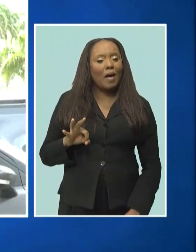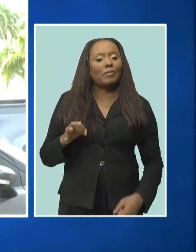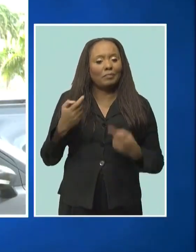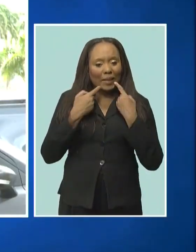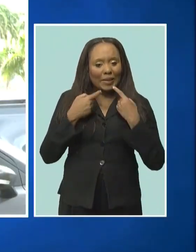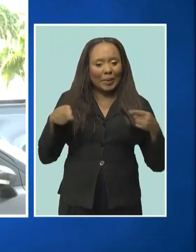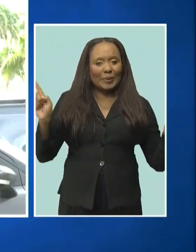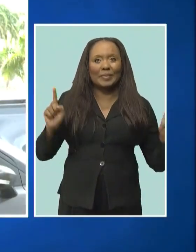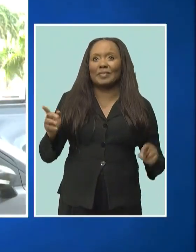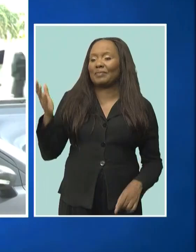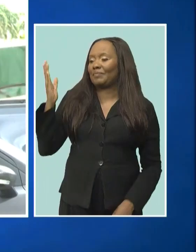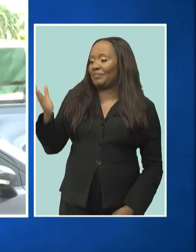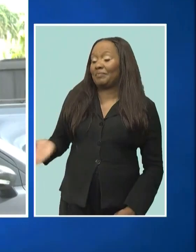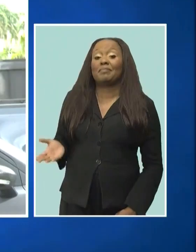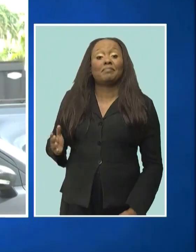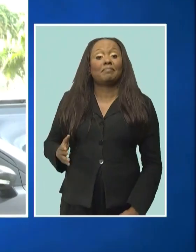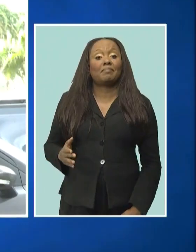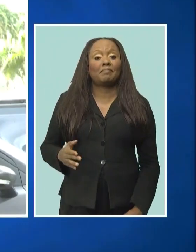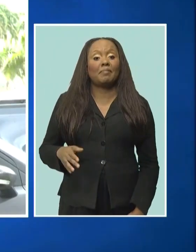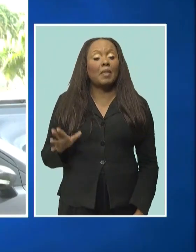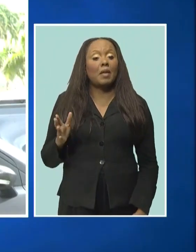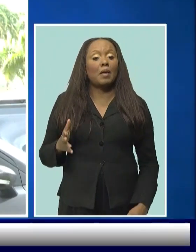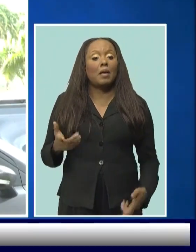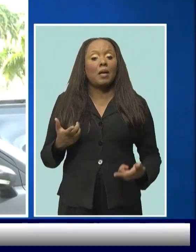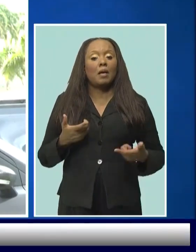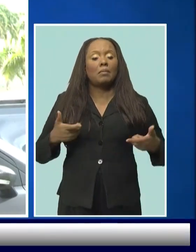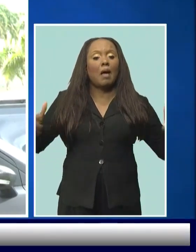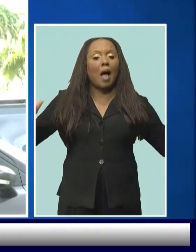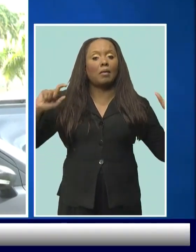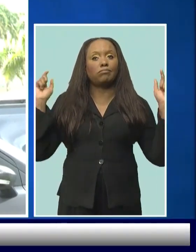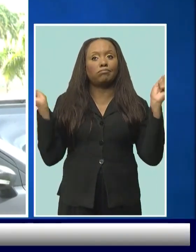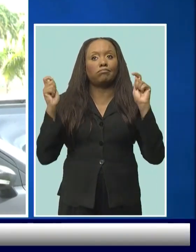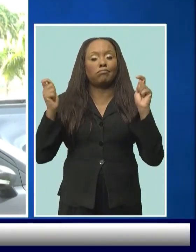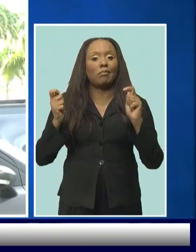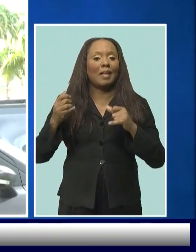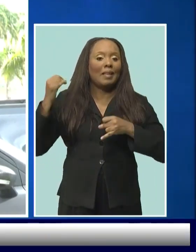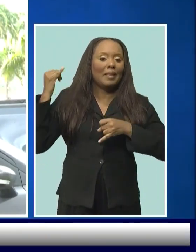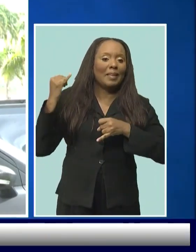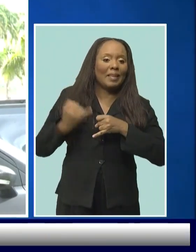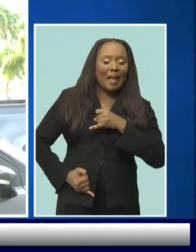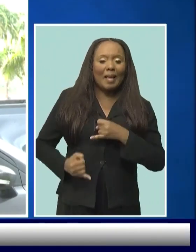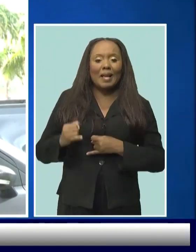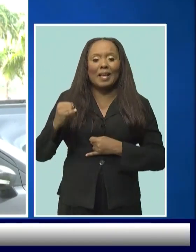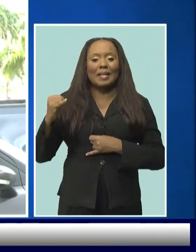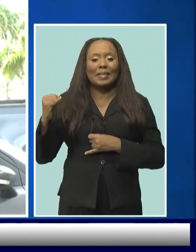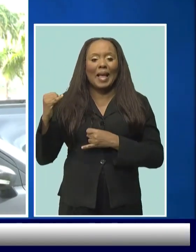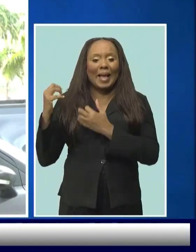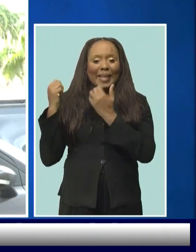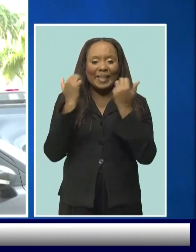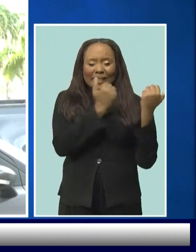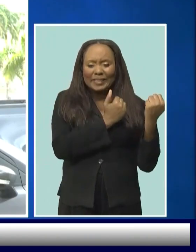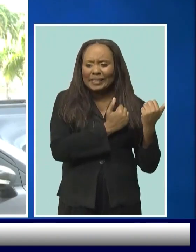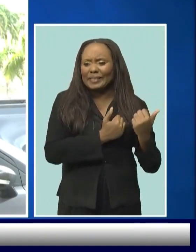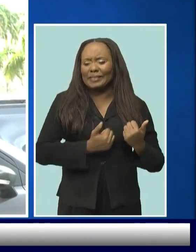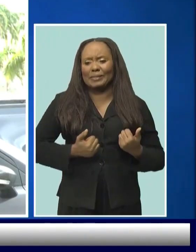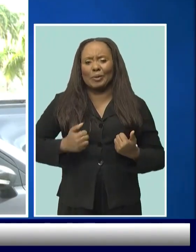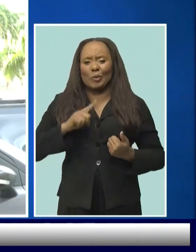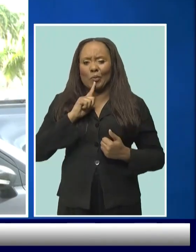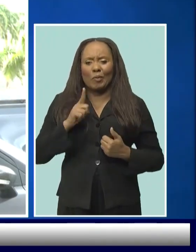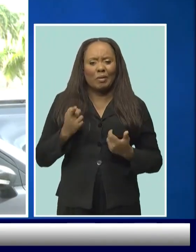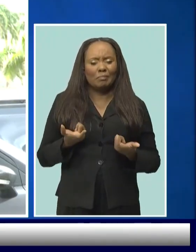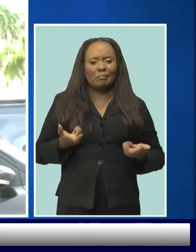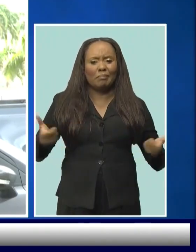Reimagined, the Digicel ceremonial delivery of the last canes and vintage Calypso tent promises to be one of the